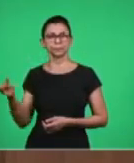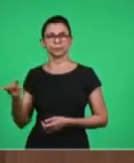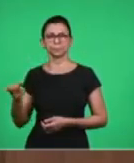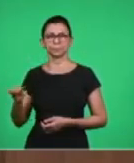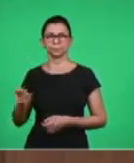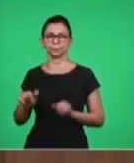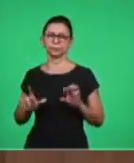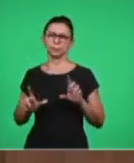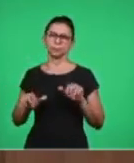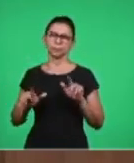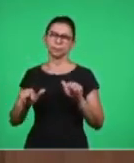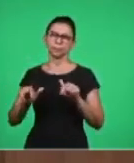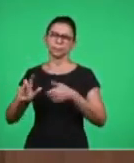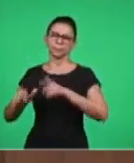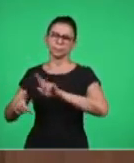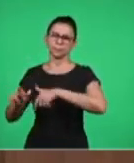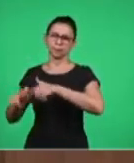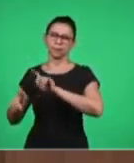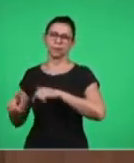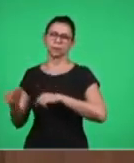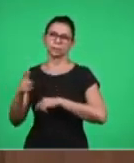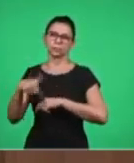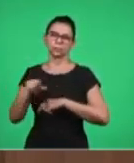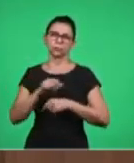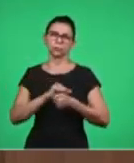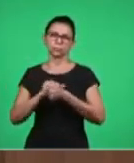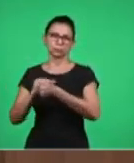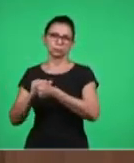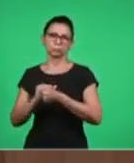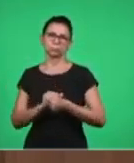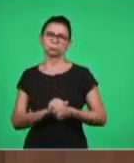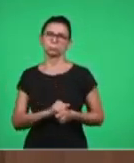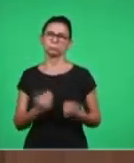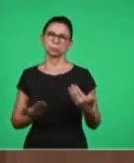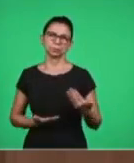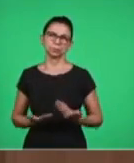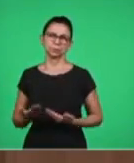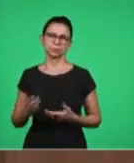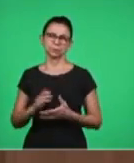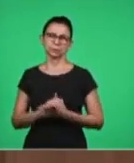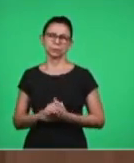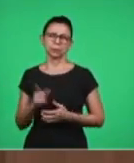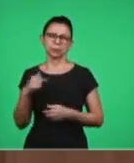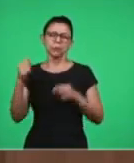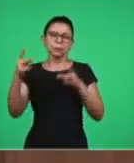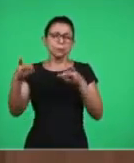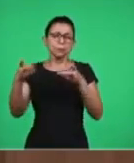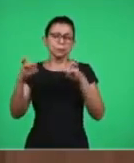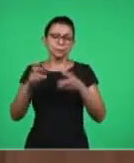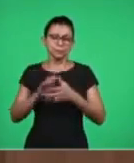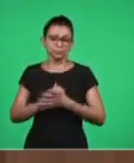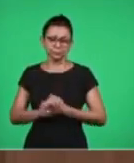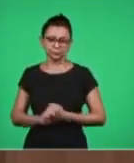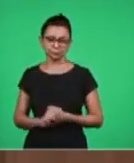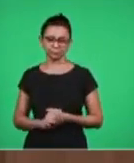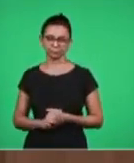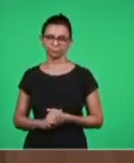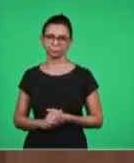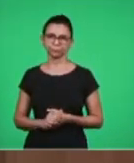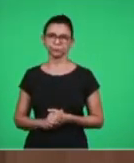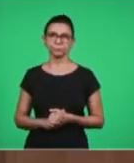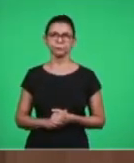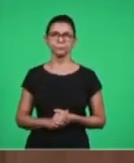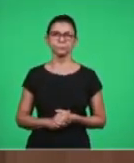Israel, the Lord asked me to go, and many people go to Israel, but what I observed there